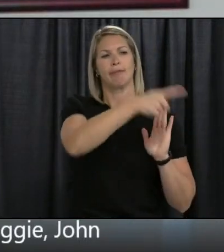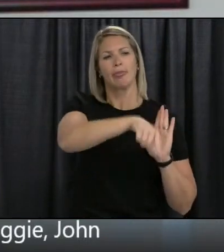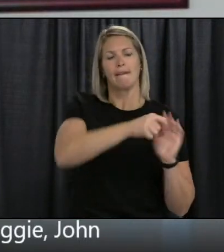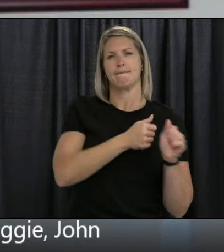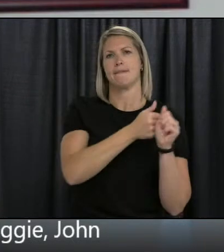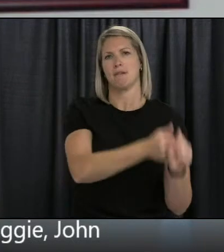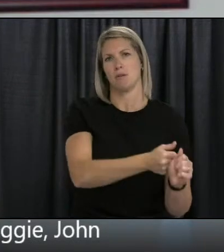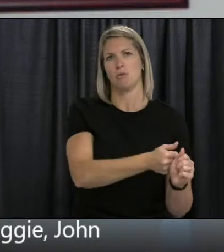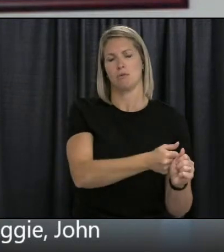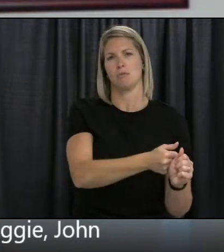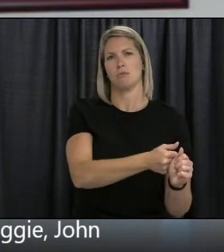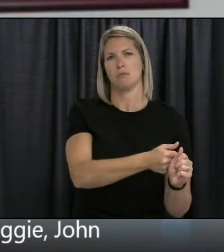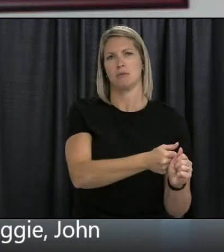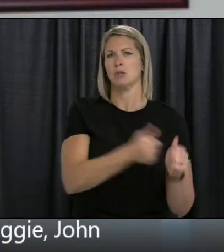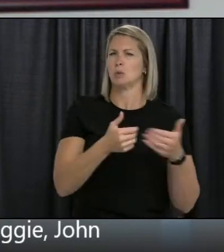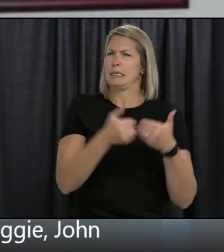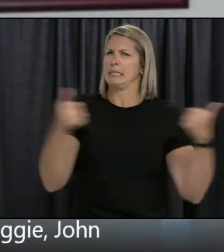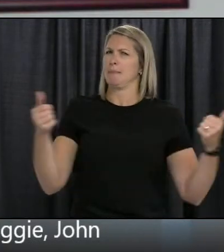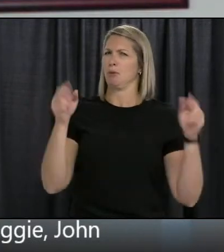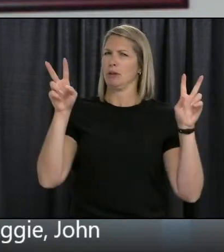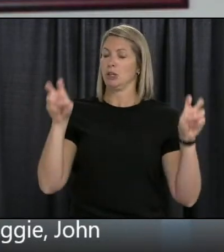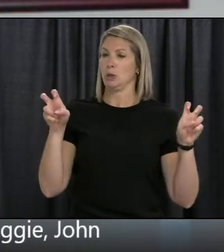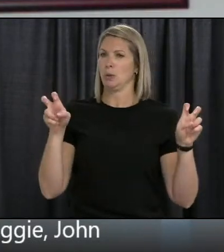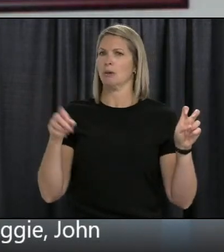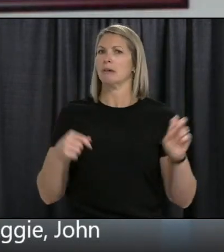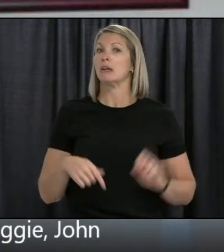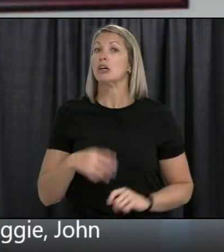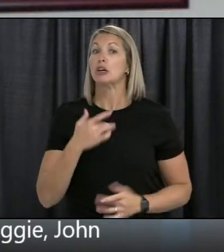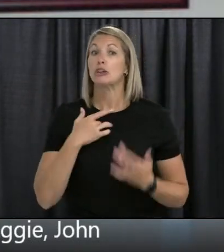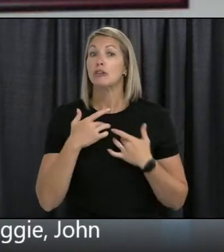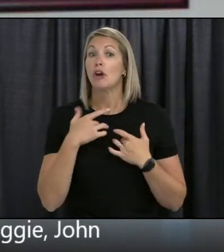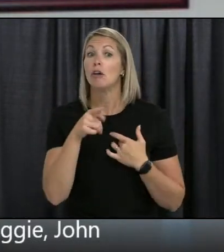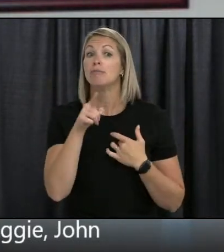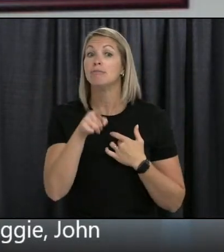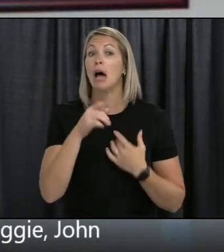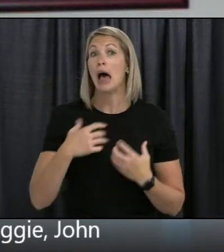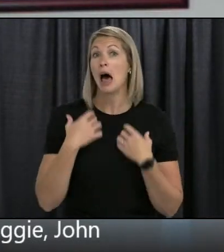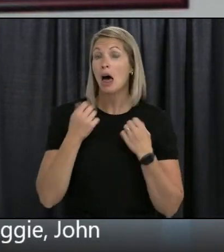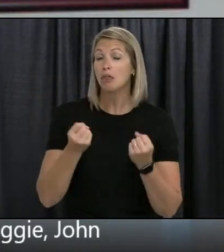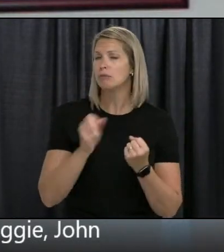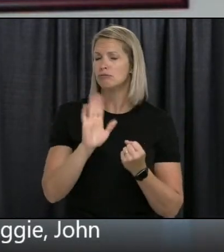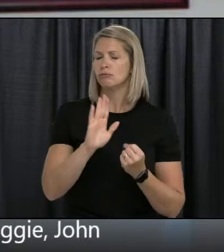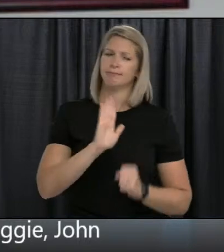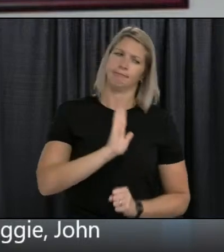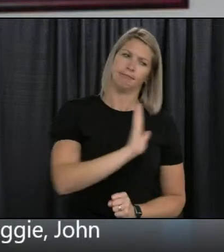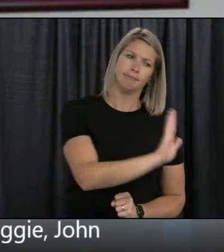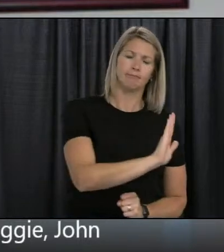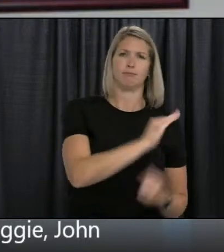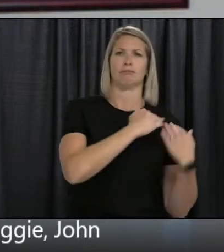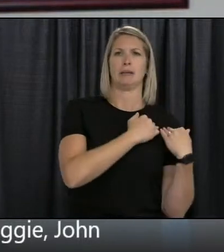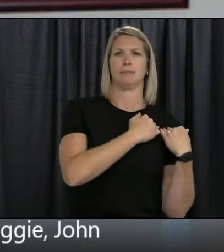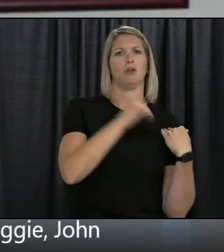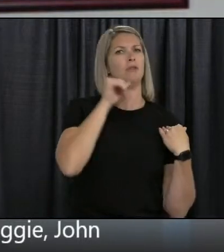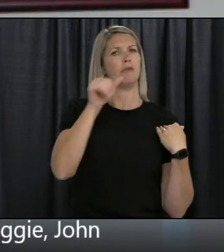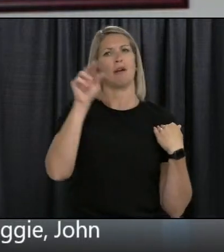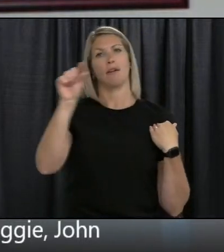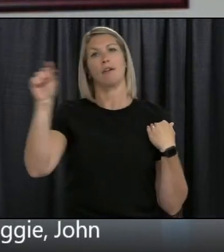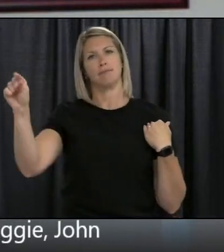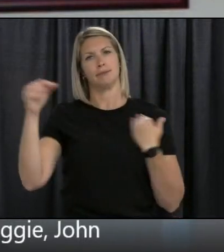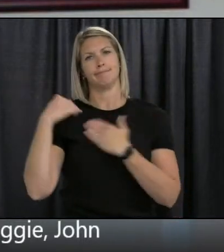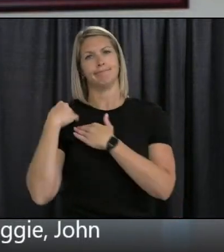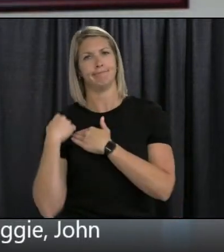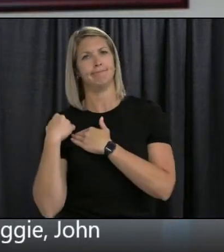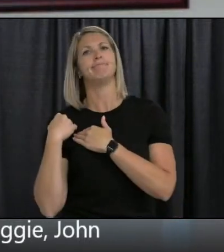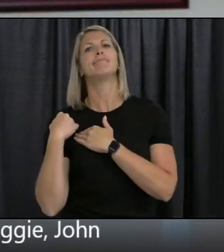themselves available, and that if there are challenges there and people feel disadvantaged, then the first port of call should be